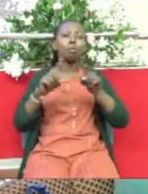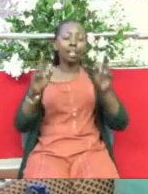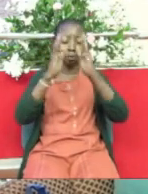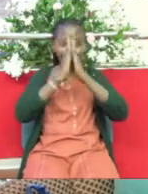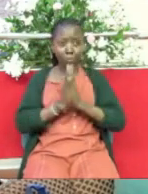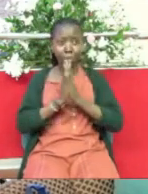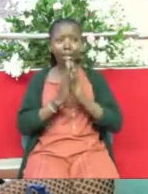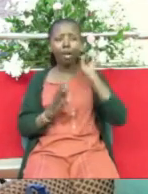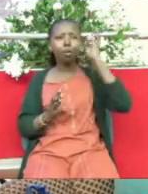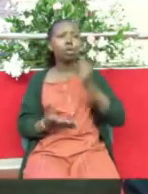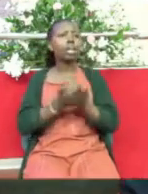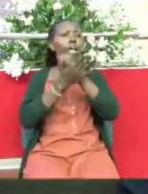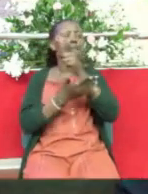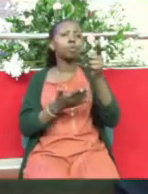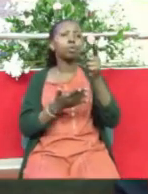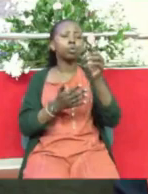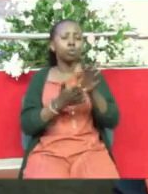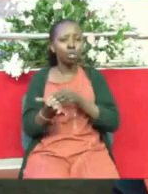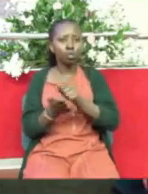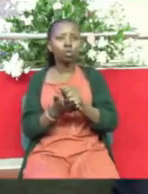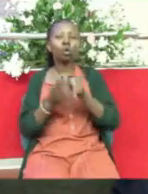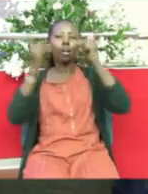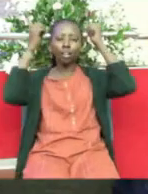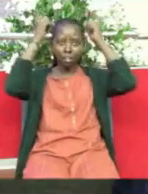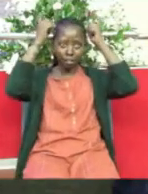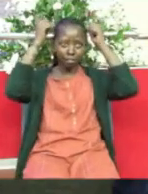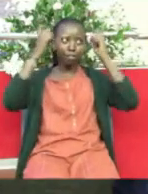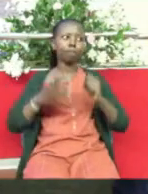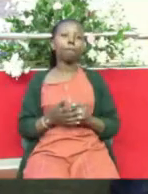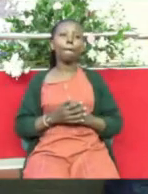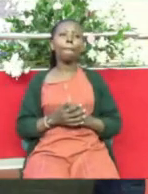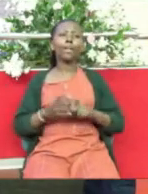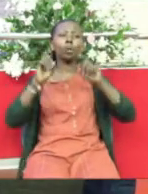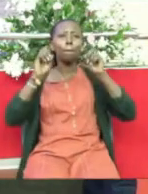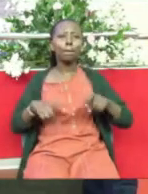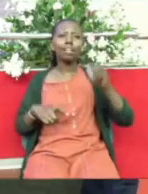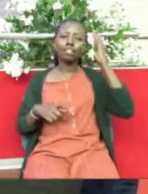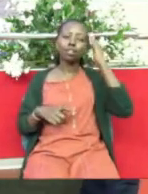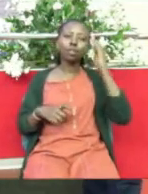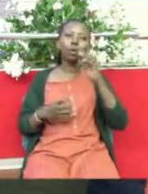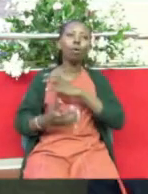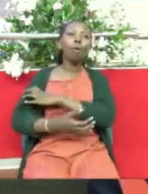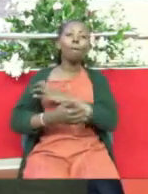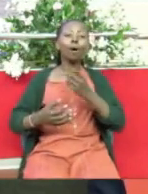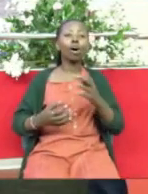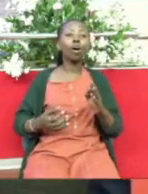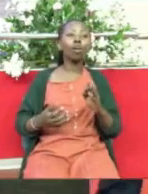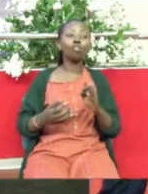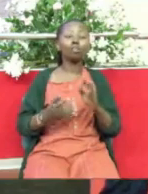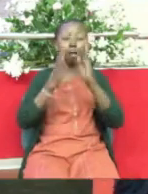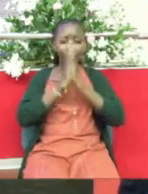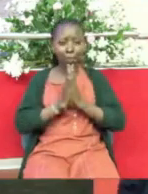to detonate that trap. Kwa maombi tu ambao utaweza kutegua huo mtego. You must know the power of midnight prayer. Lazima